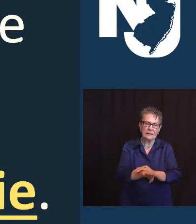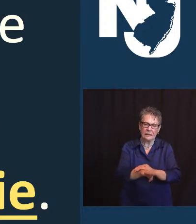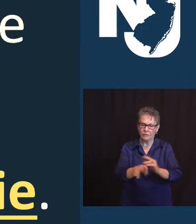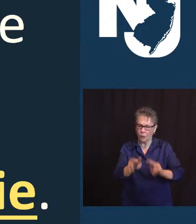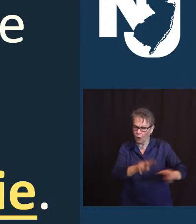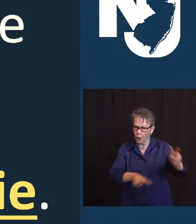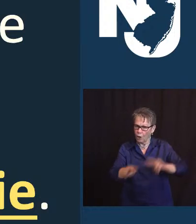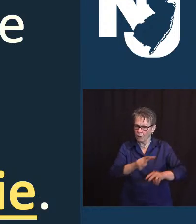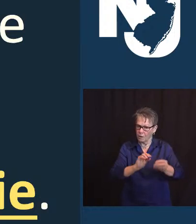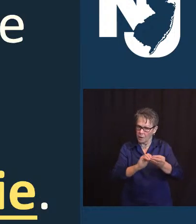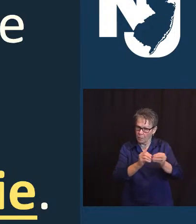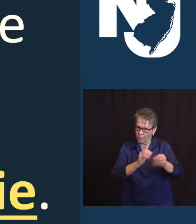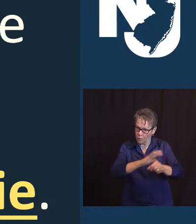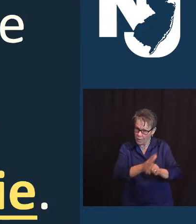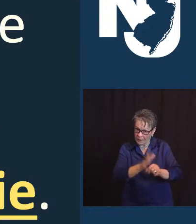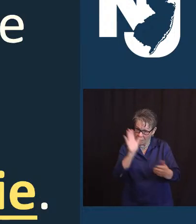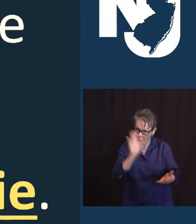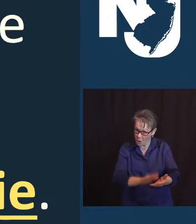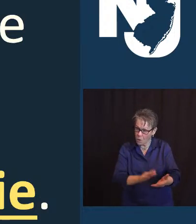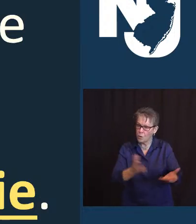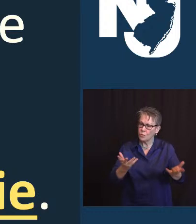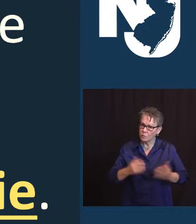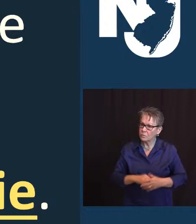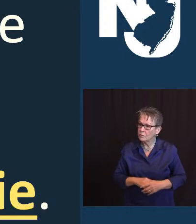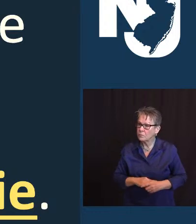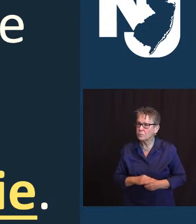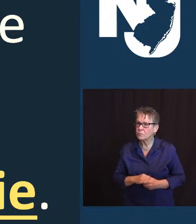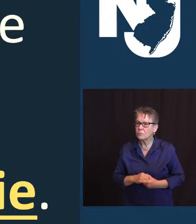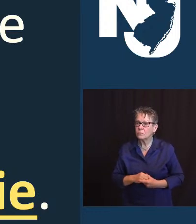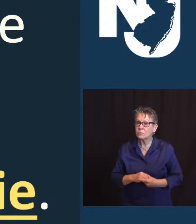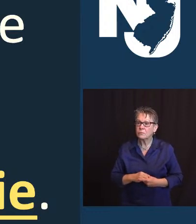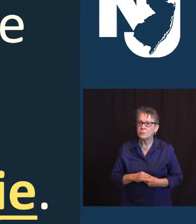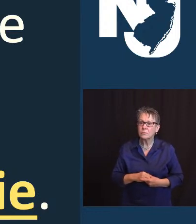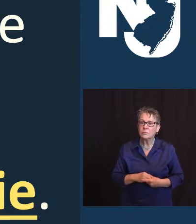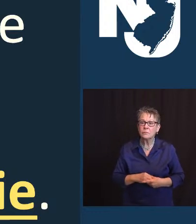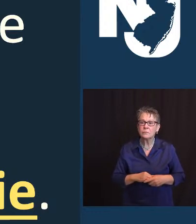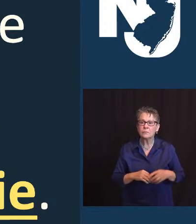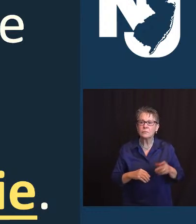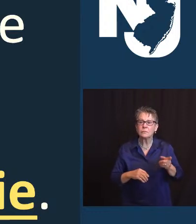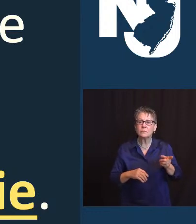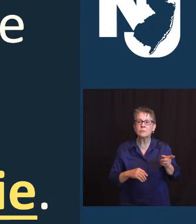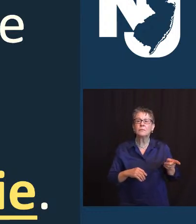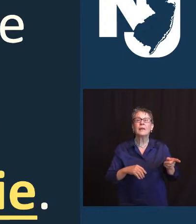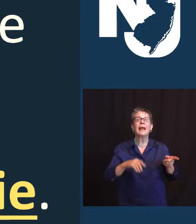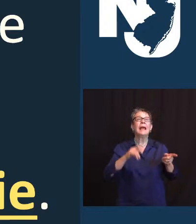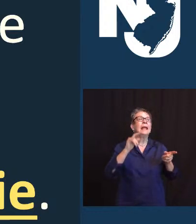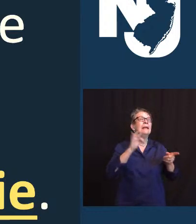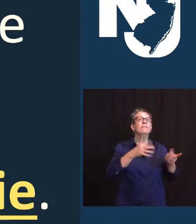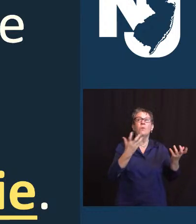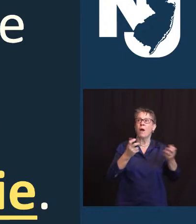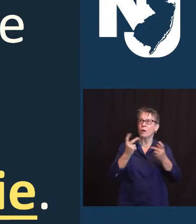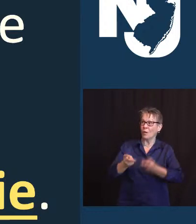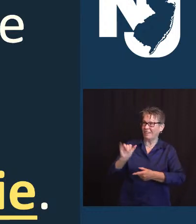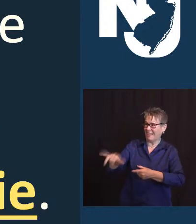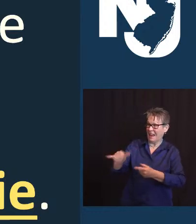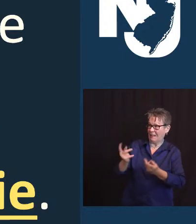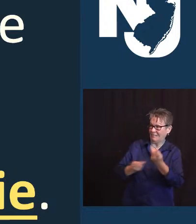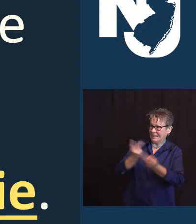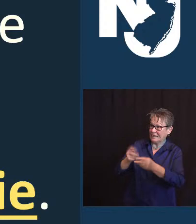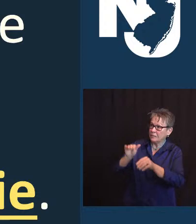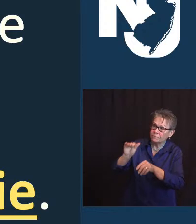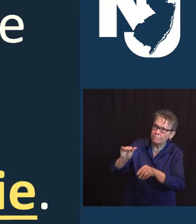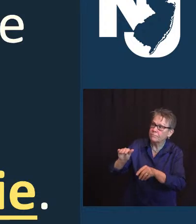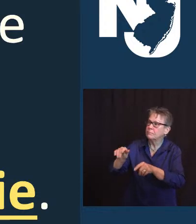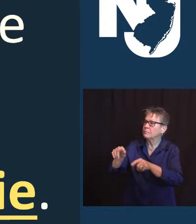put in their way, we encourage them to contact the Office of the Long-Term Care Ombudsman. That's at